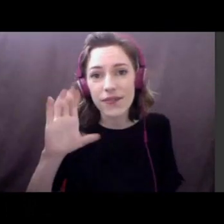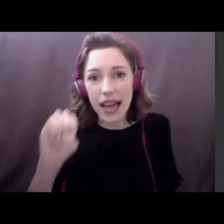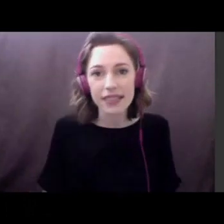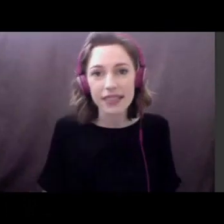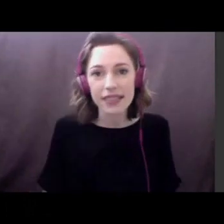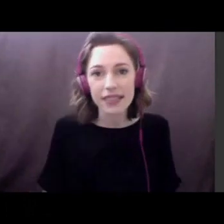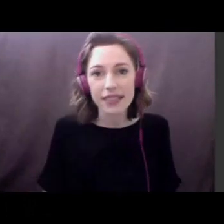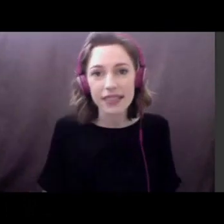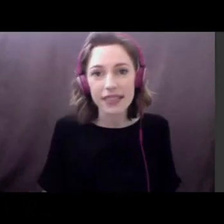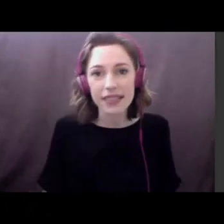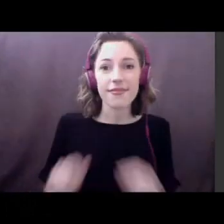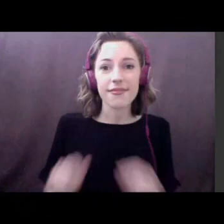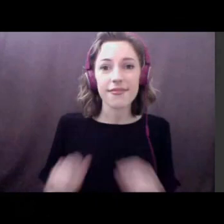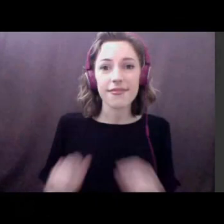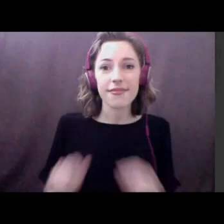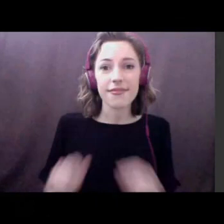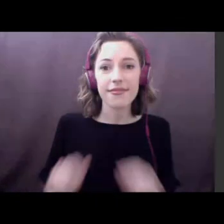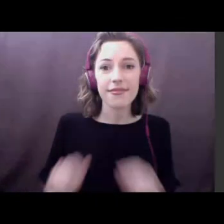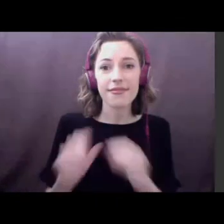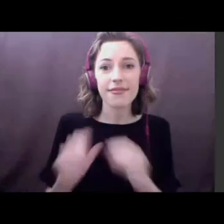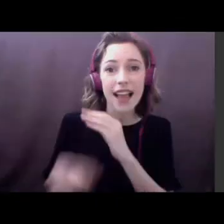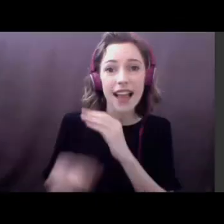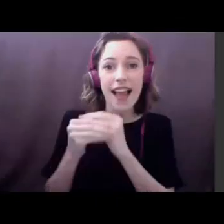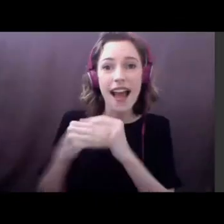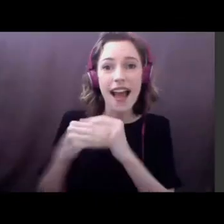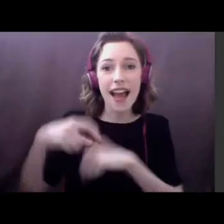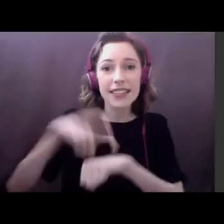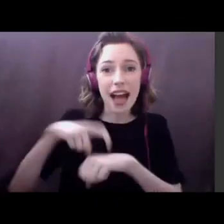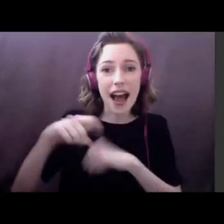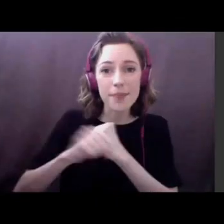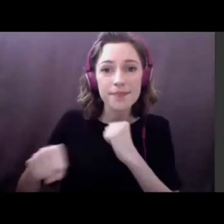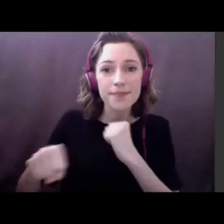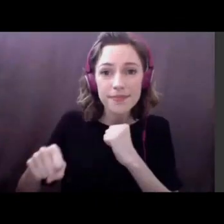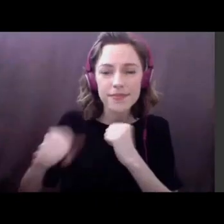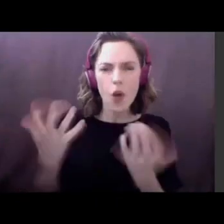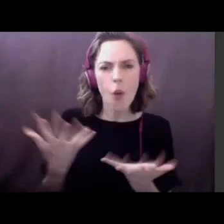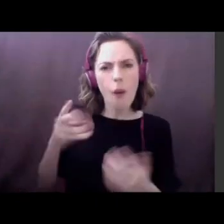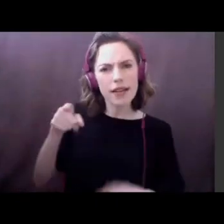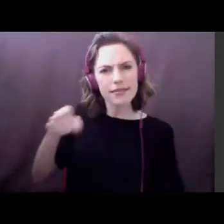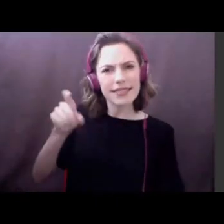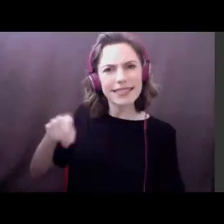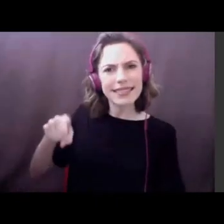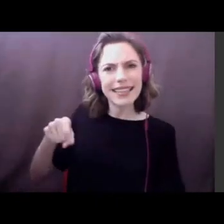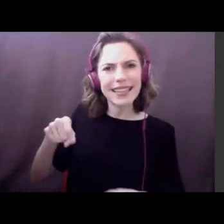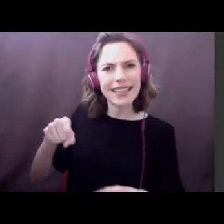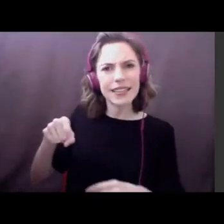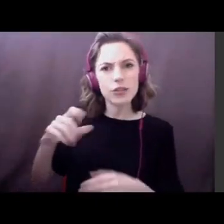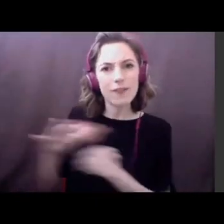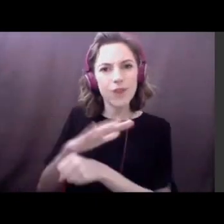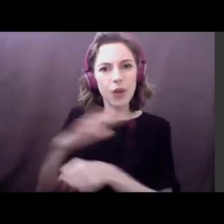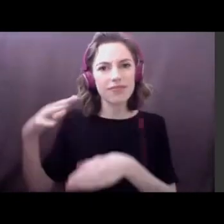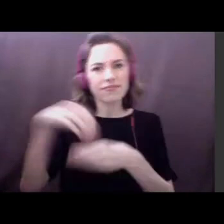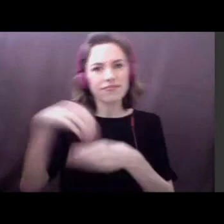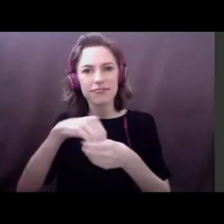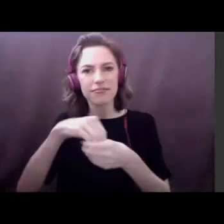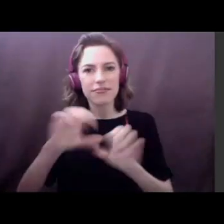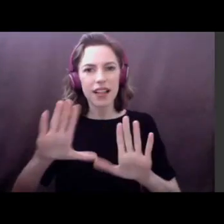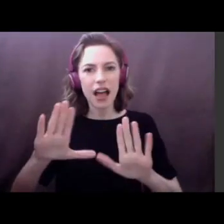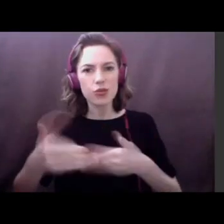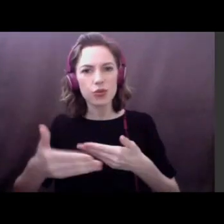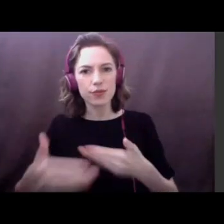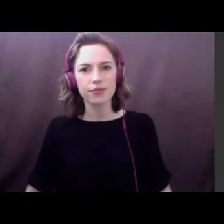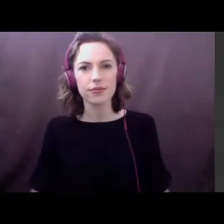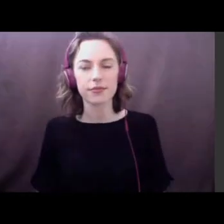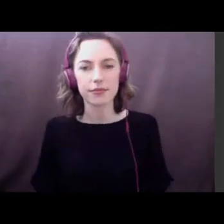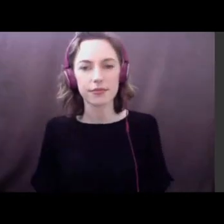And the other thing I think is really important when it comes to screening and for all of these, the ultimate goal is